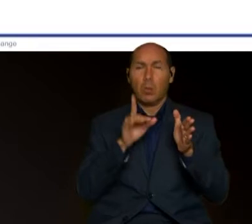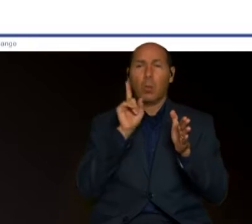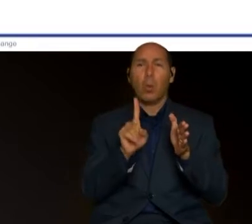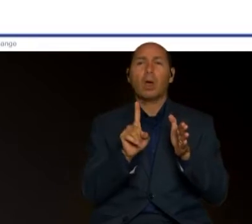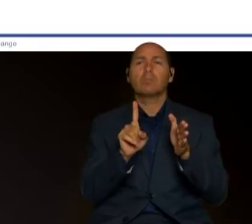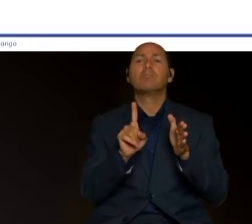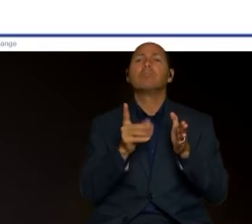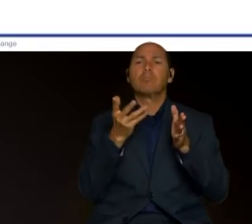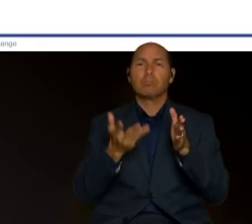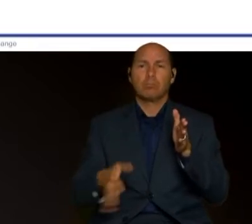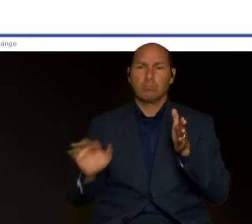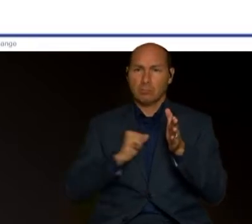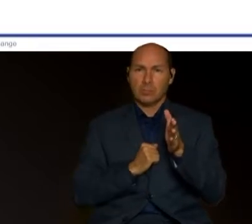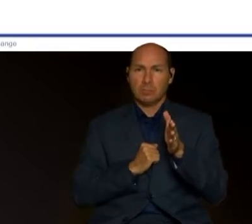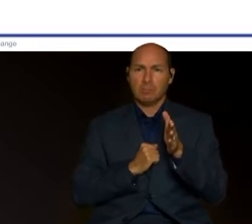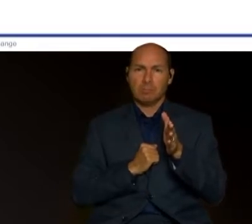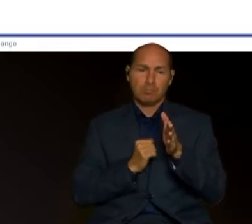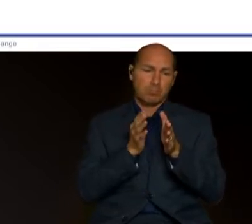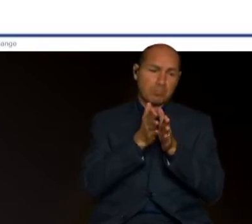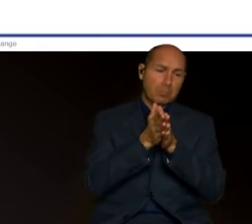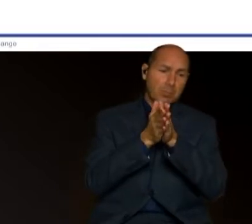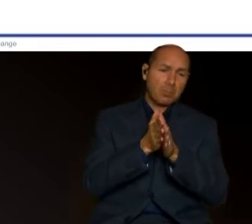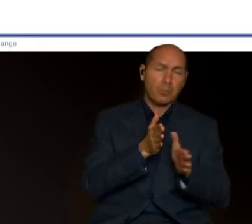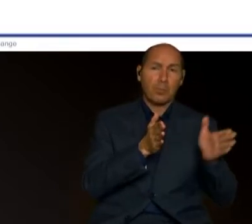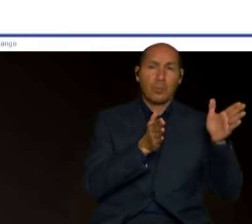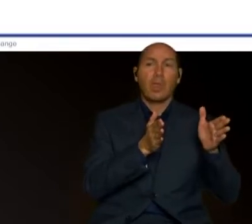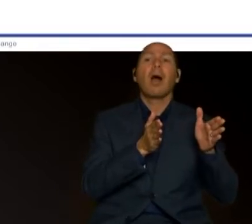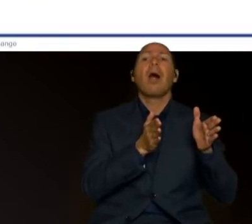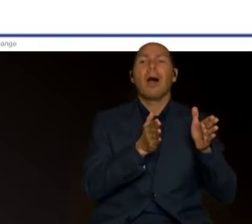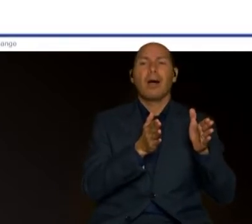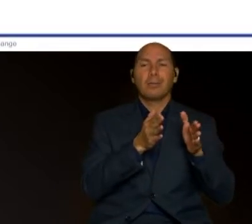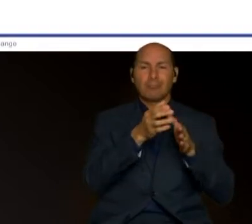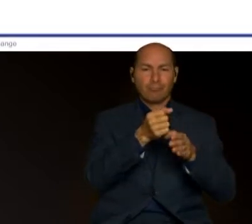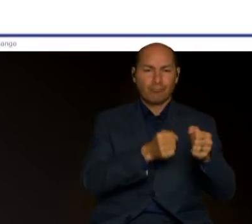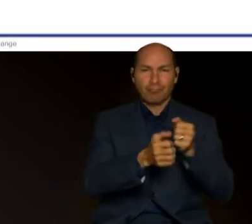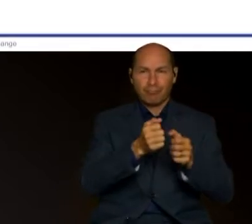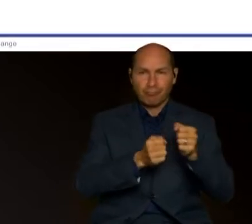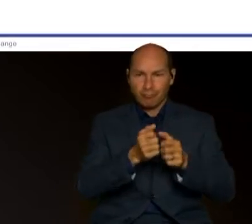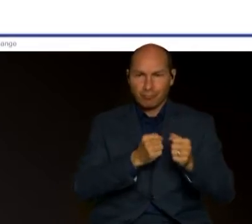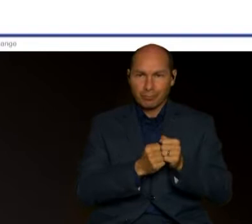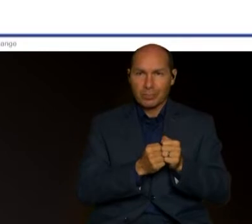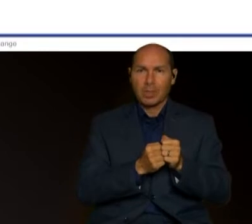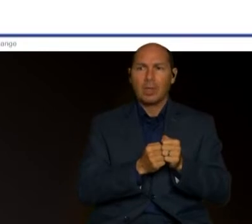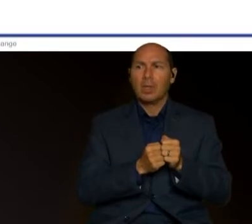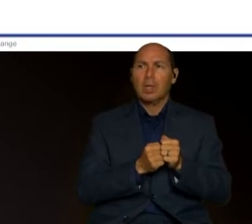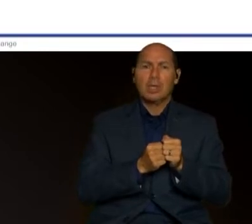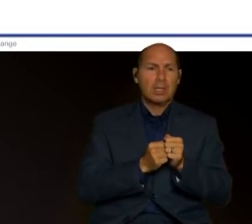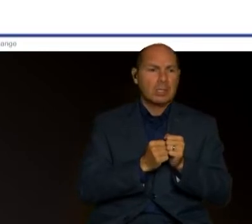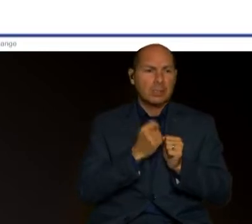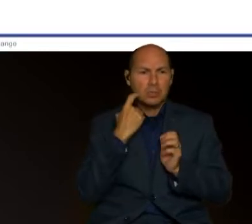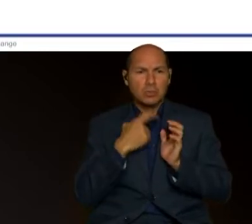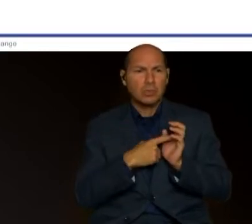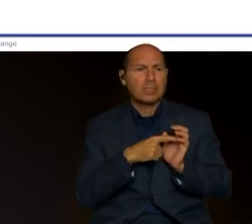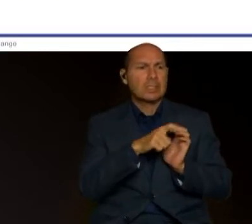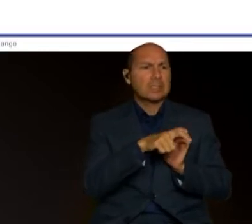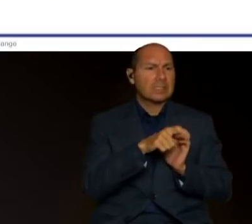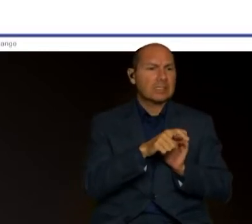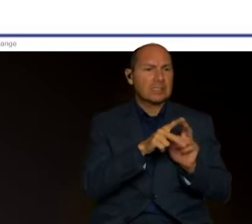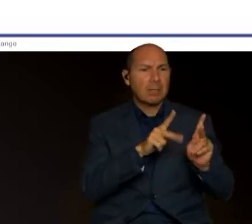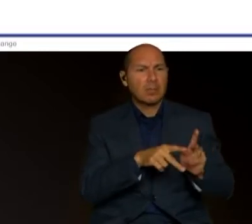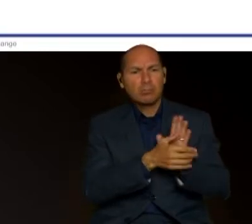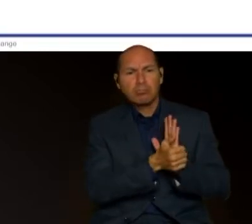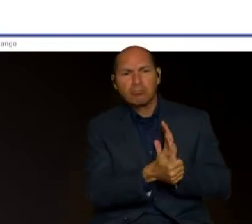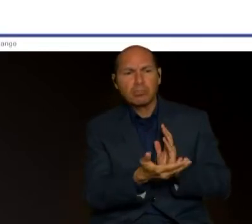program was completed. Then we started reforming the recruitment processes, identified new positions for those